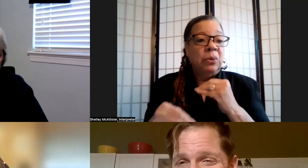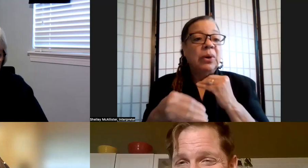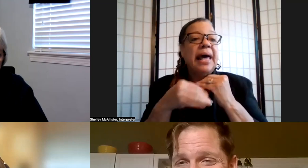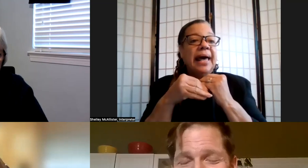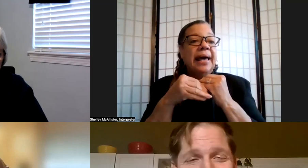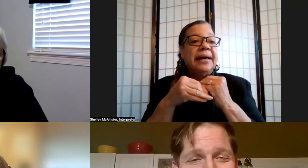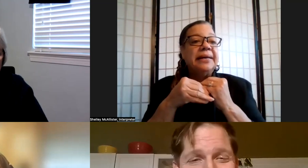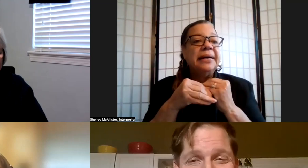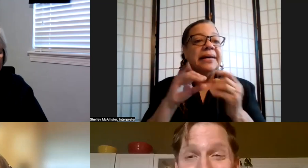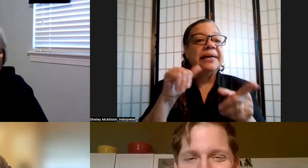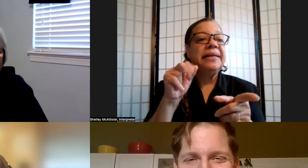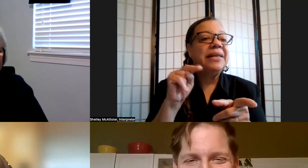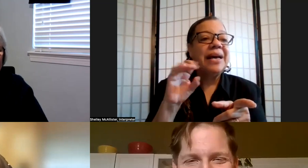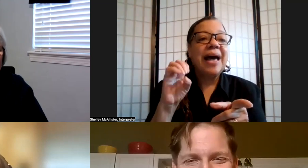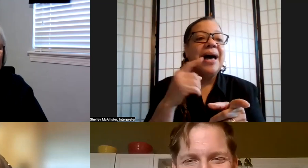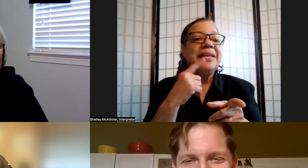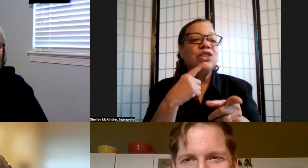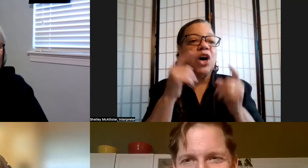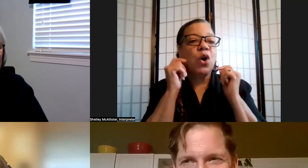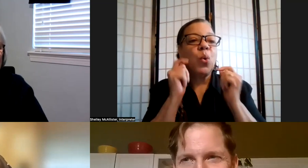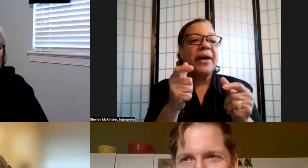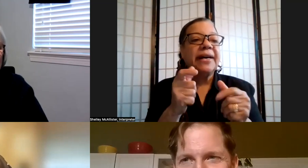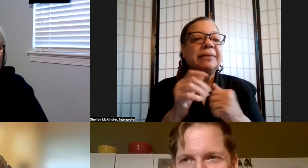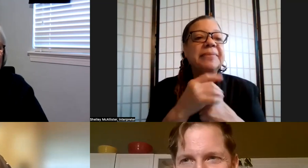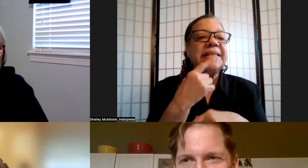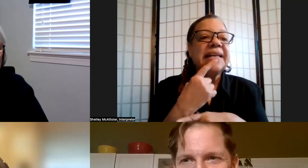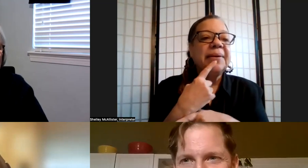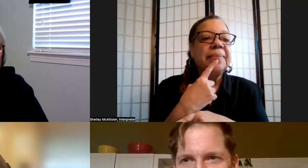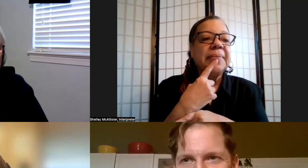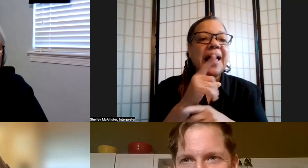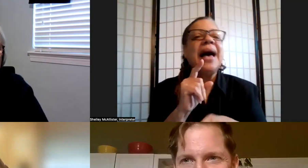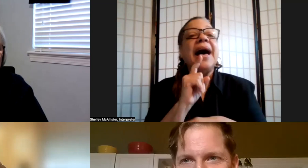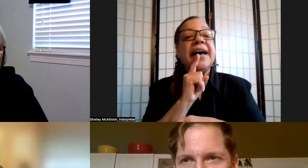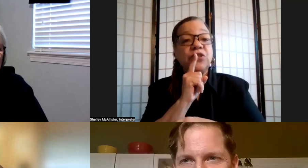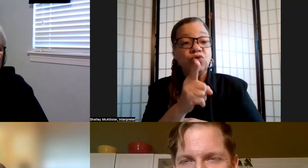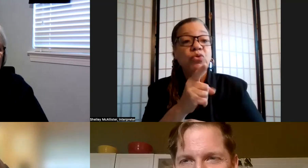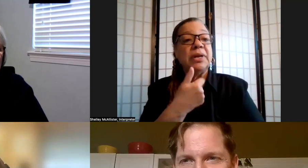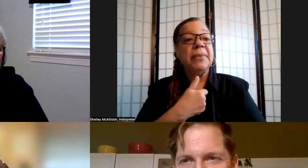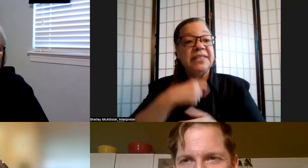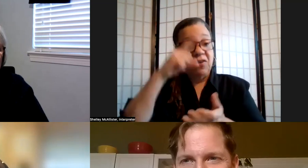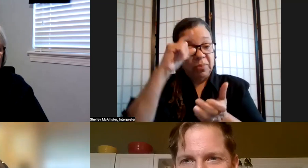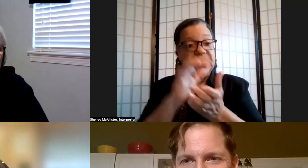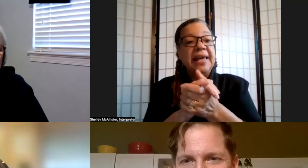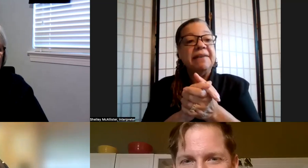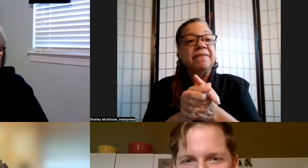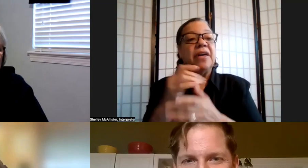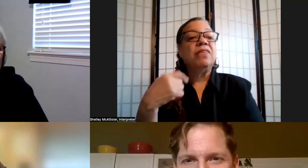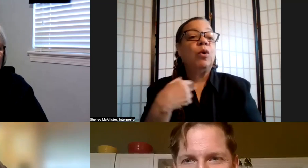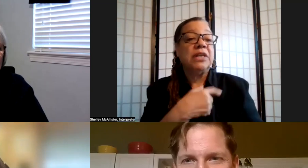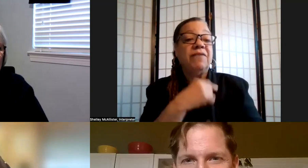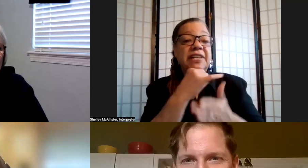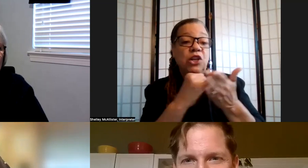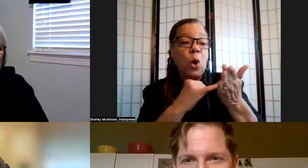out. Yeah, I just have a quick wrap-up thing, because I truly believe that those of us in the arts are